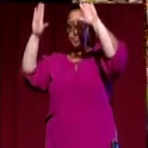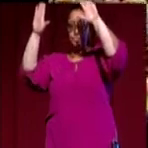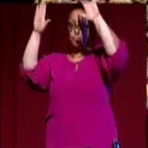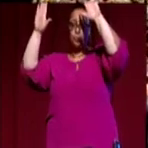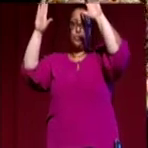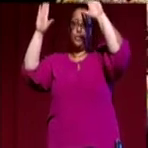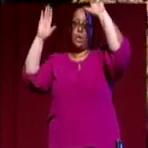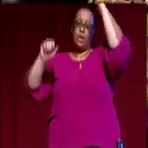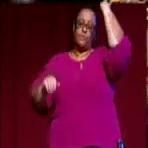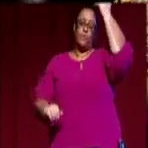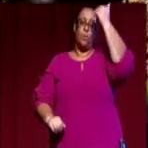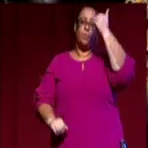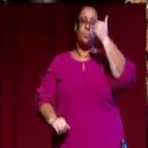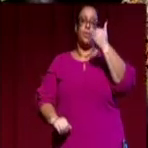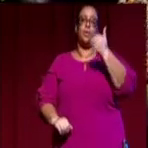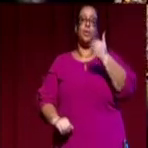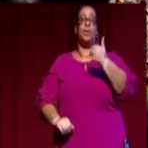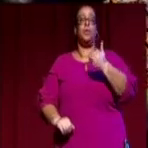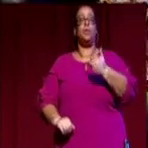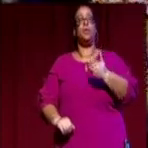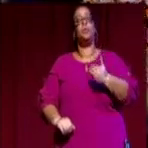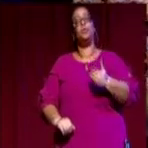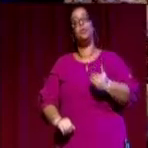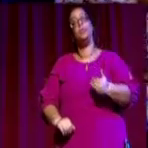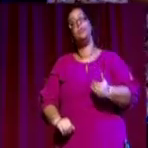shed for